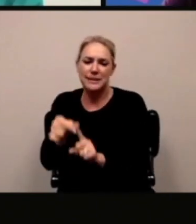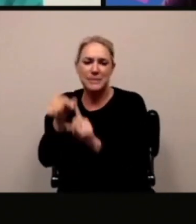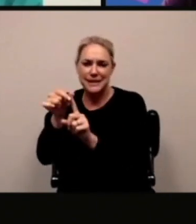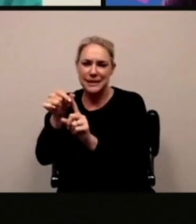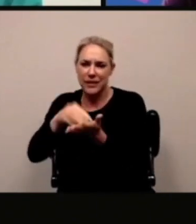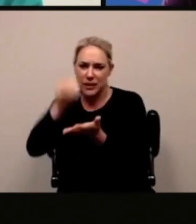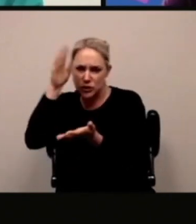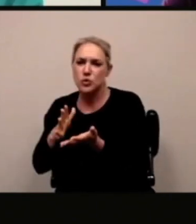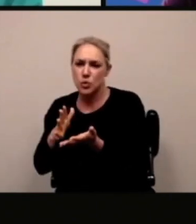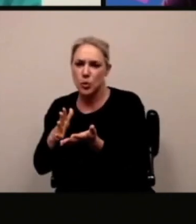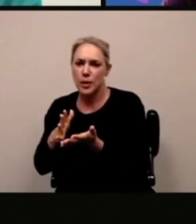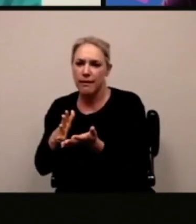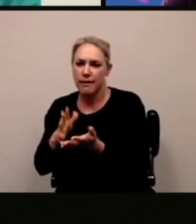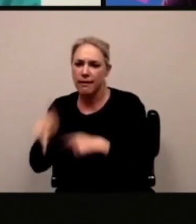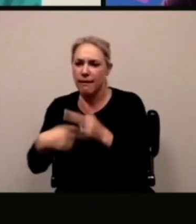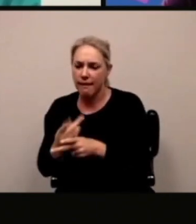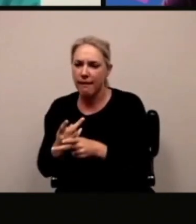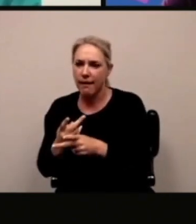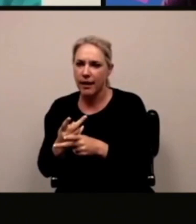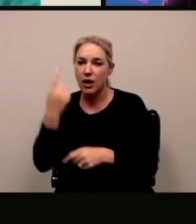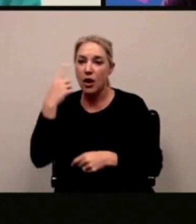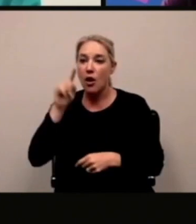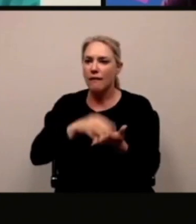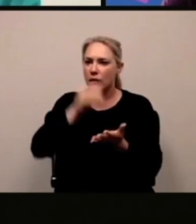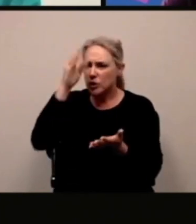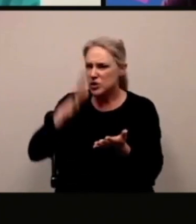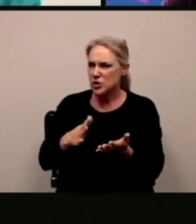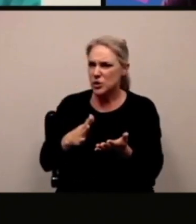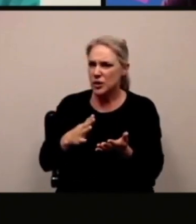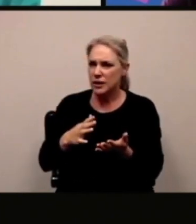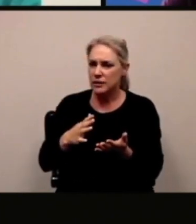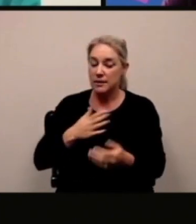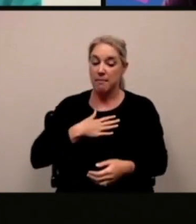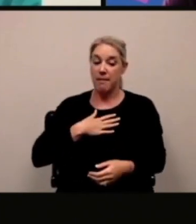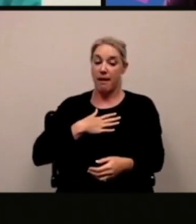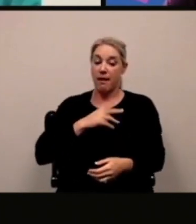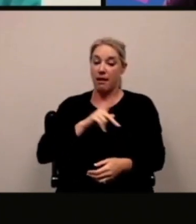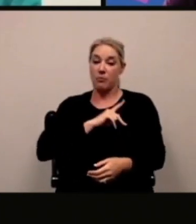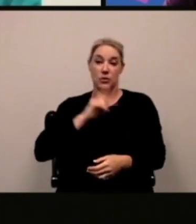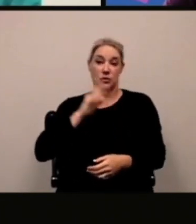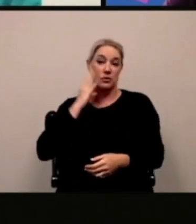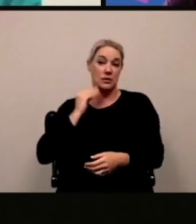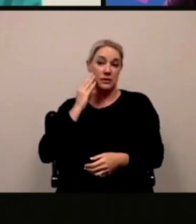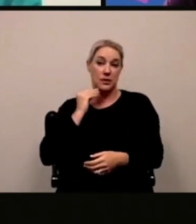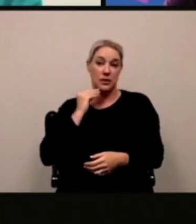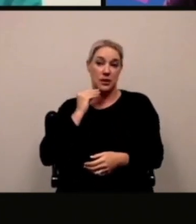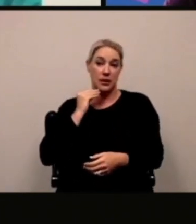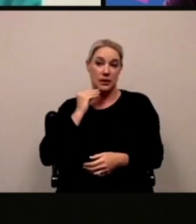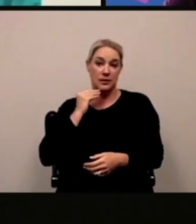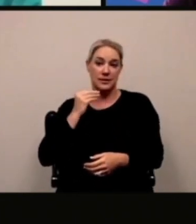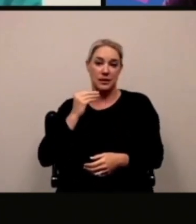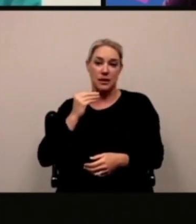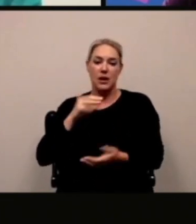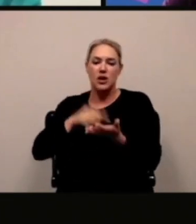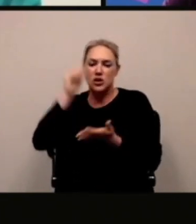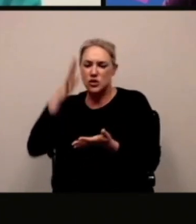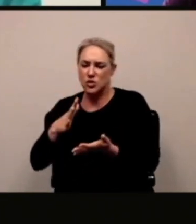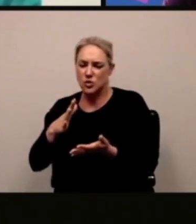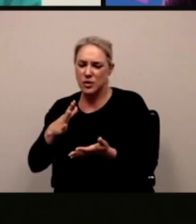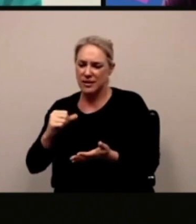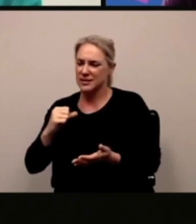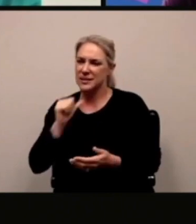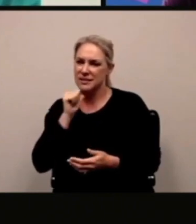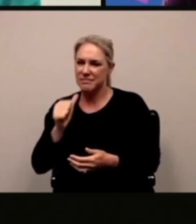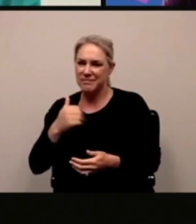because for students who don't have, in my experience, exposure to computer science